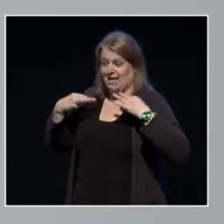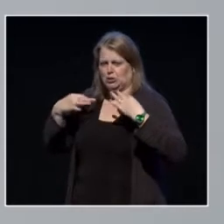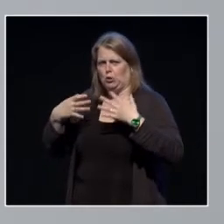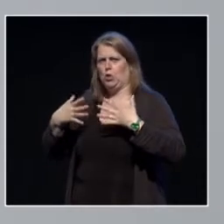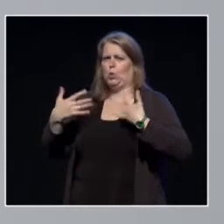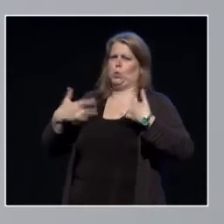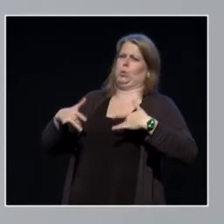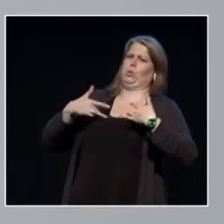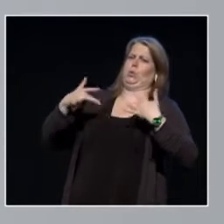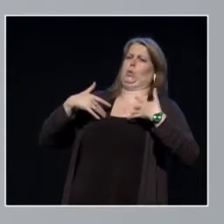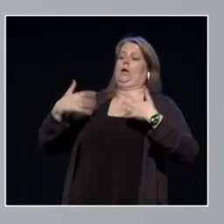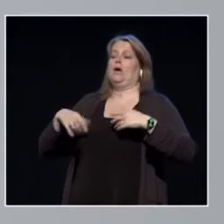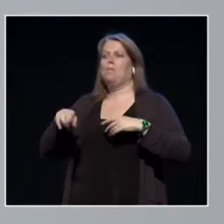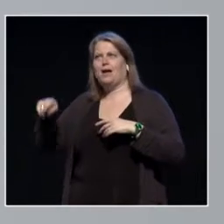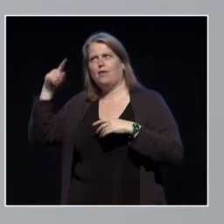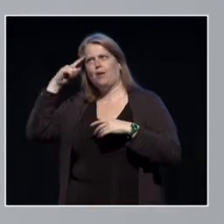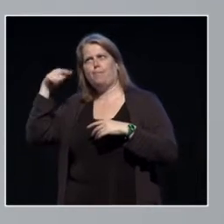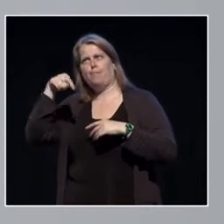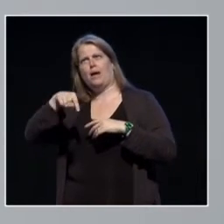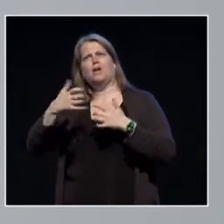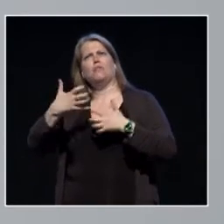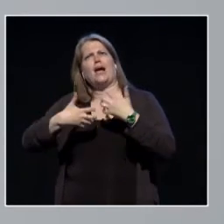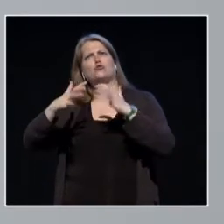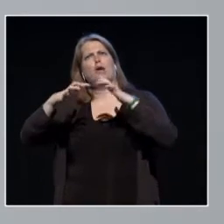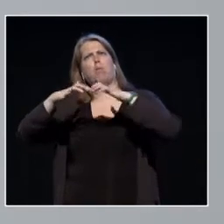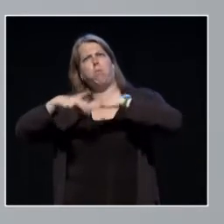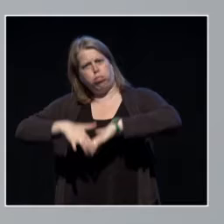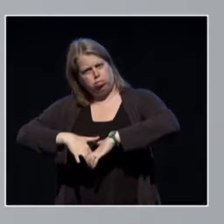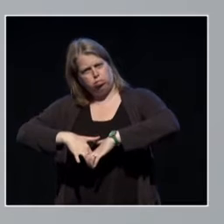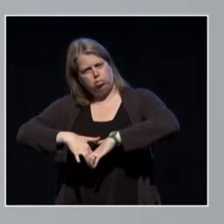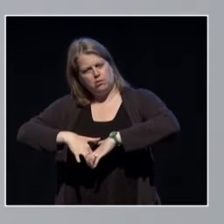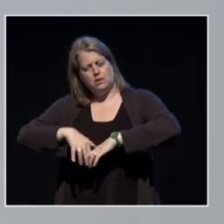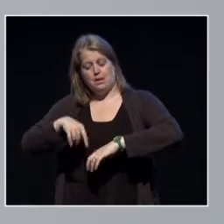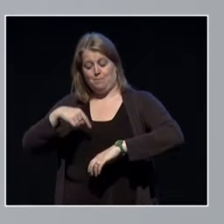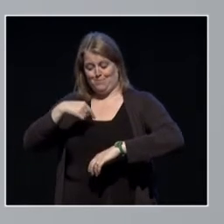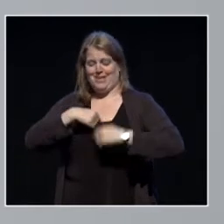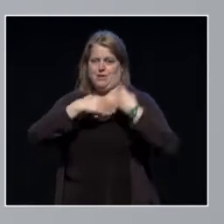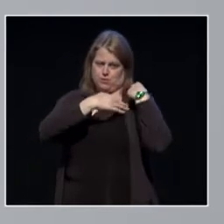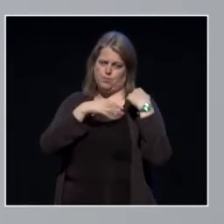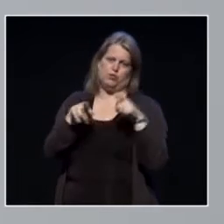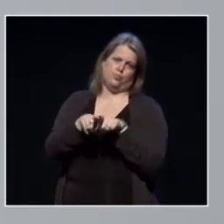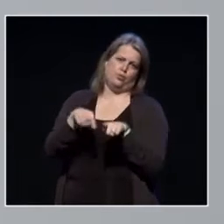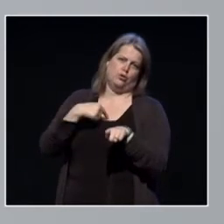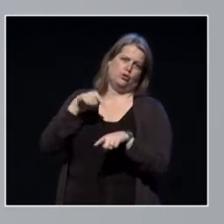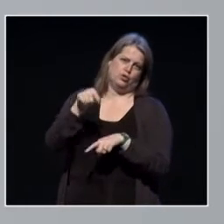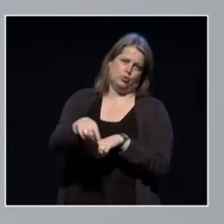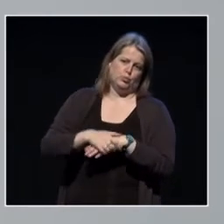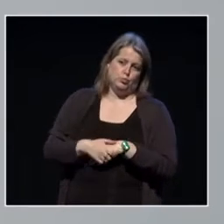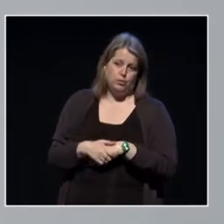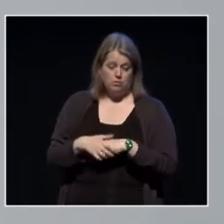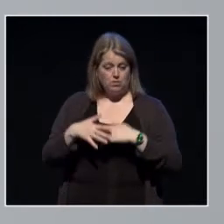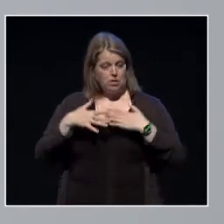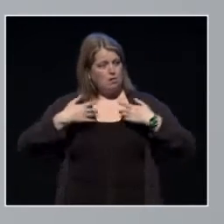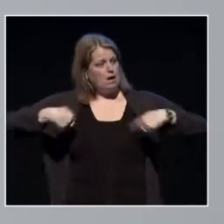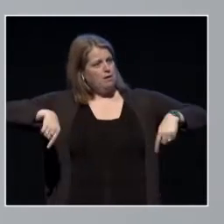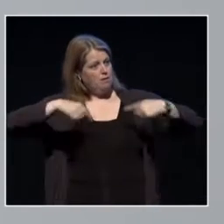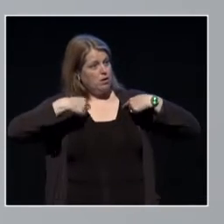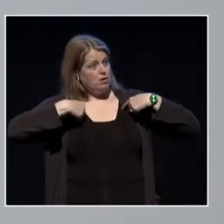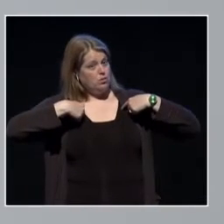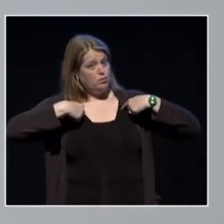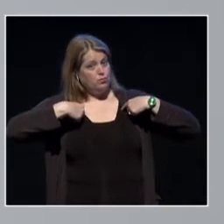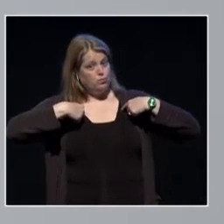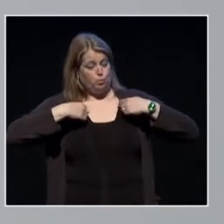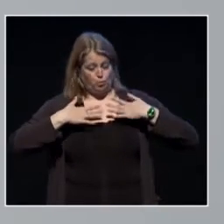the incident of Rana Plaza, I think I am equally responsible for that incident, because when we consumers throw away